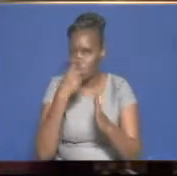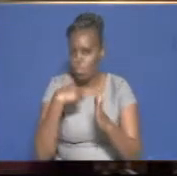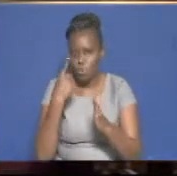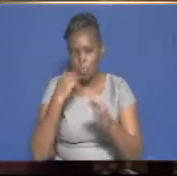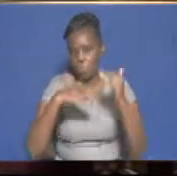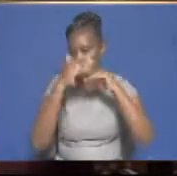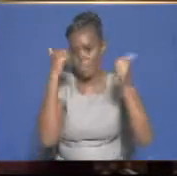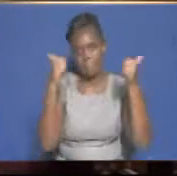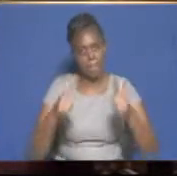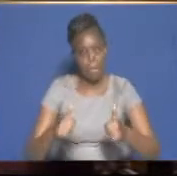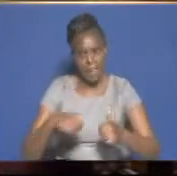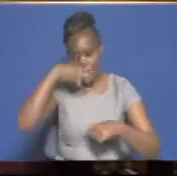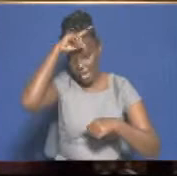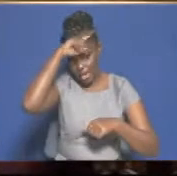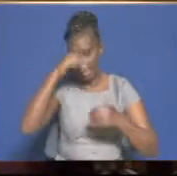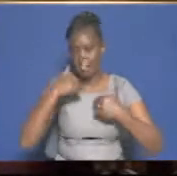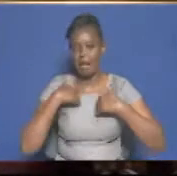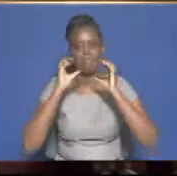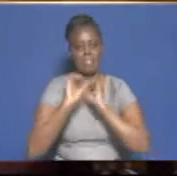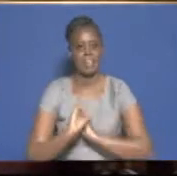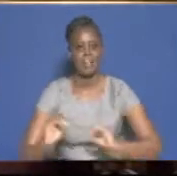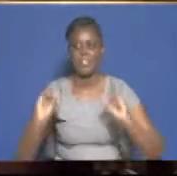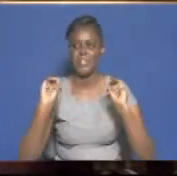been privileged to pursue higher education.